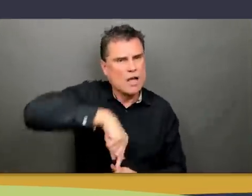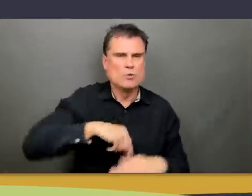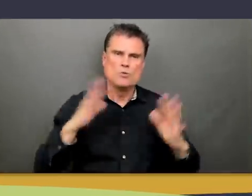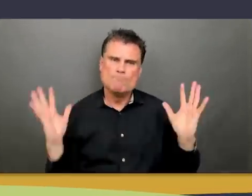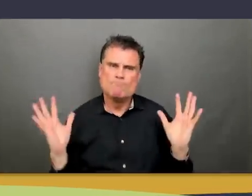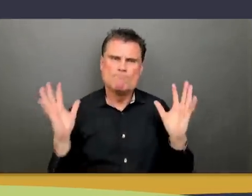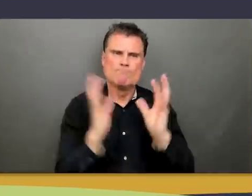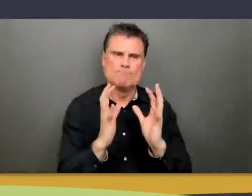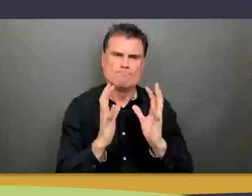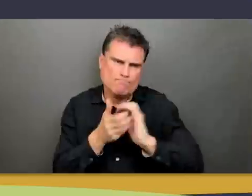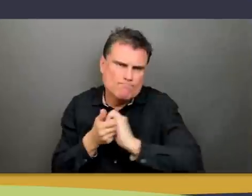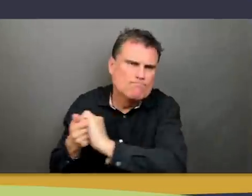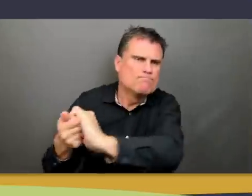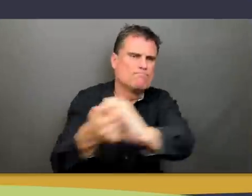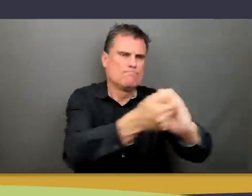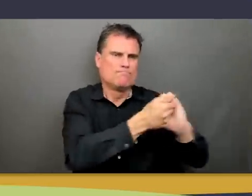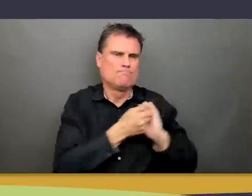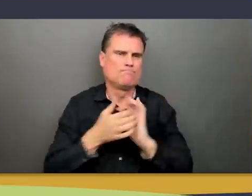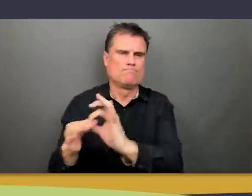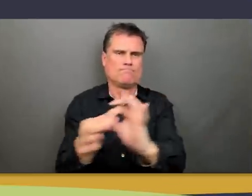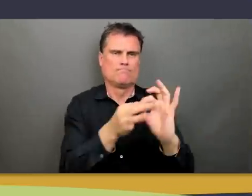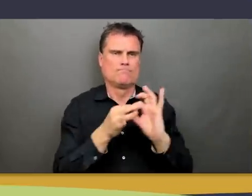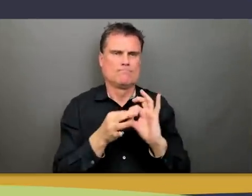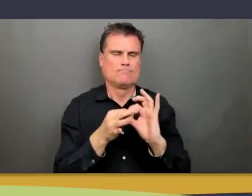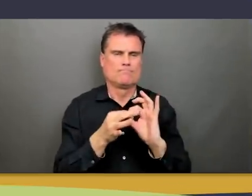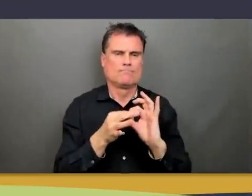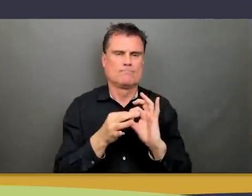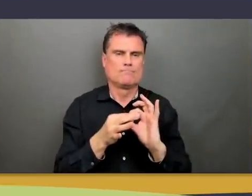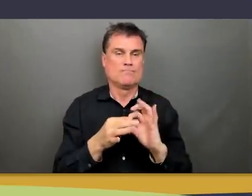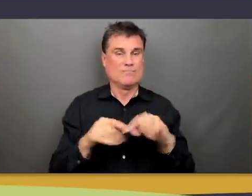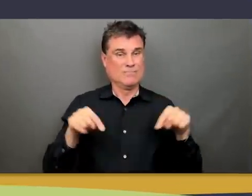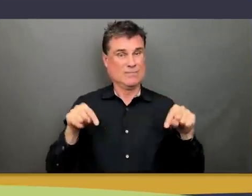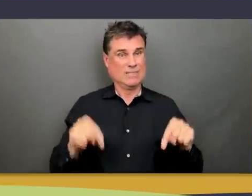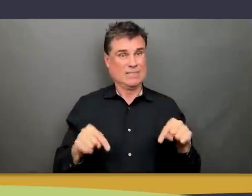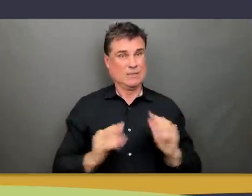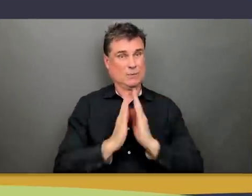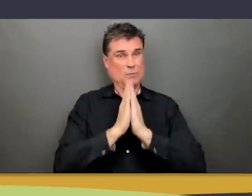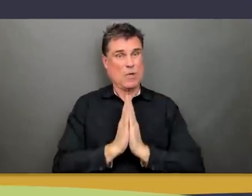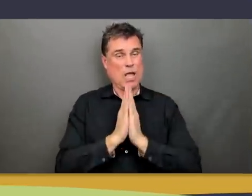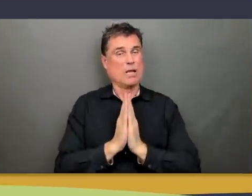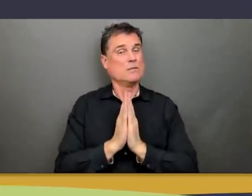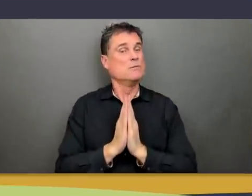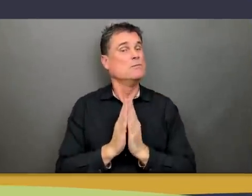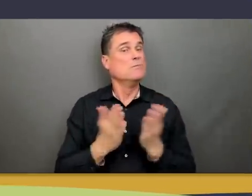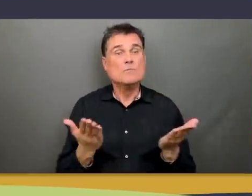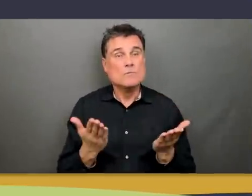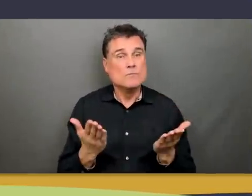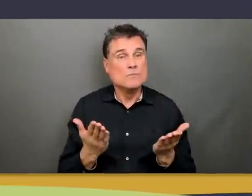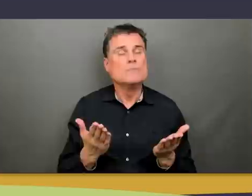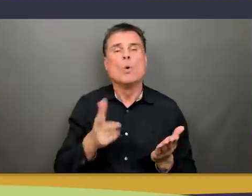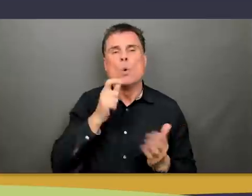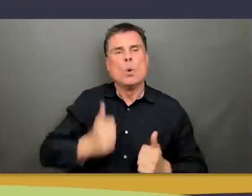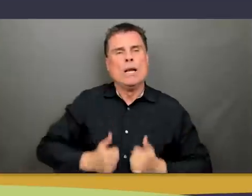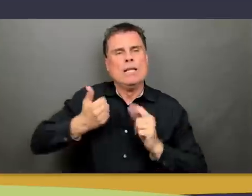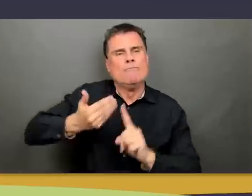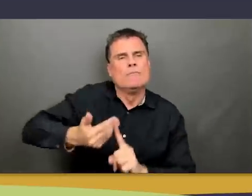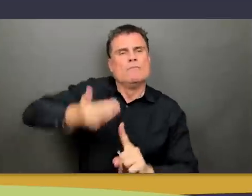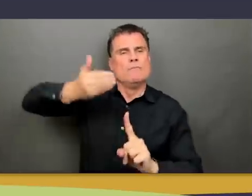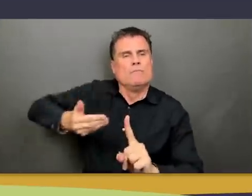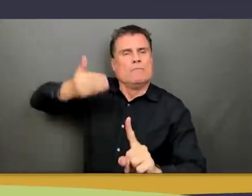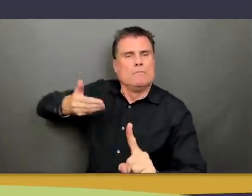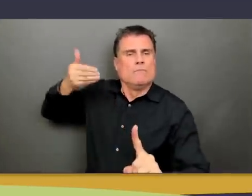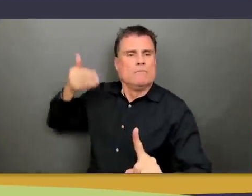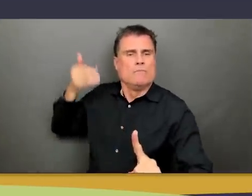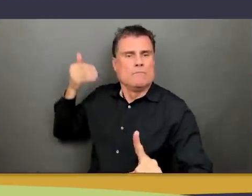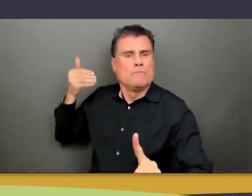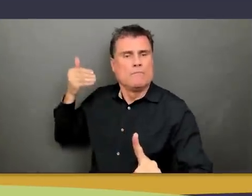This is a prayer to the ancestors. May they continue to stand with us in this unceasing work. May we feel